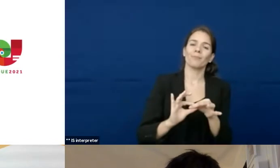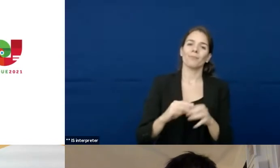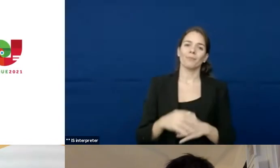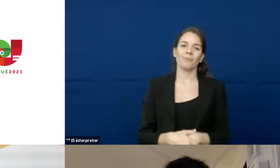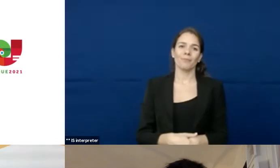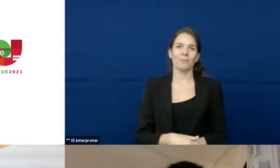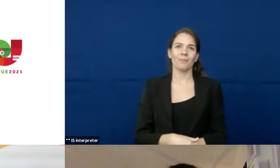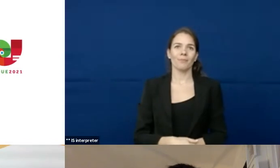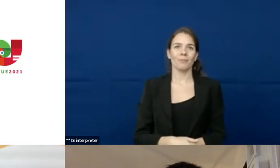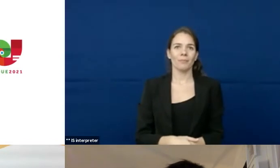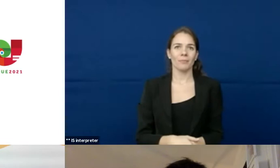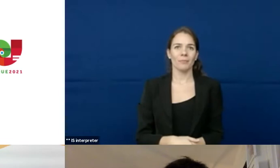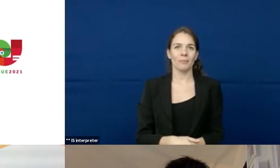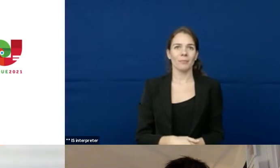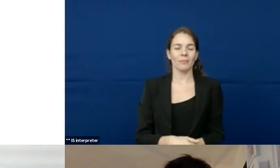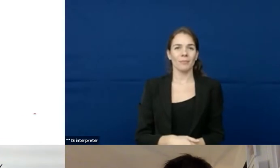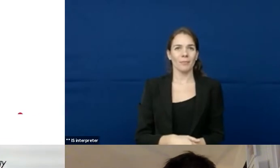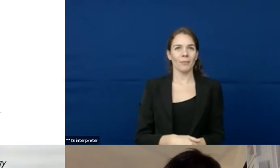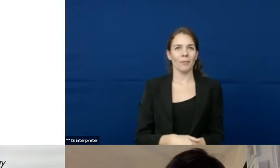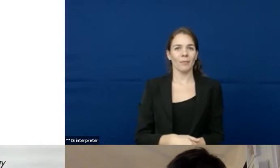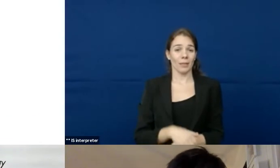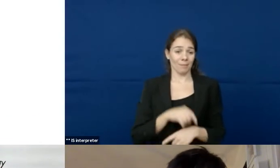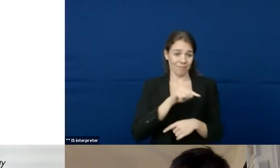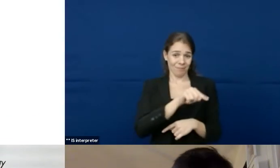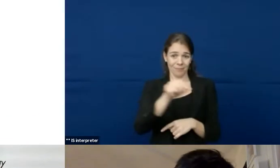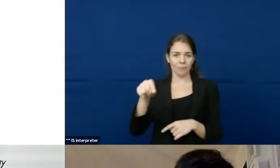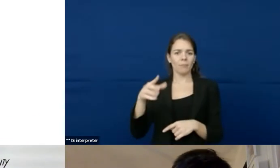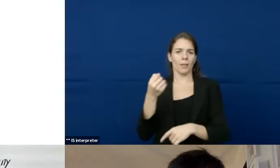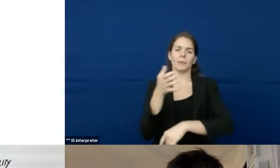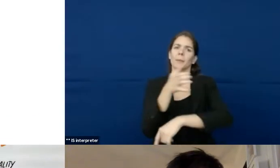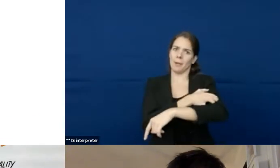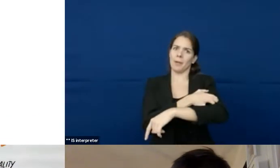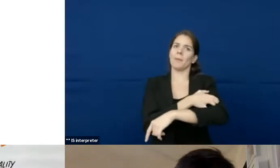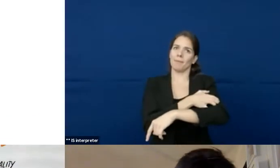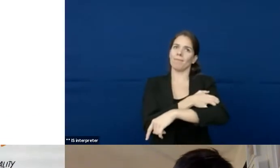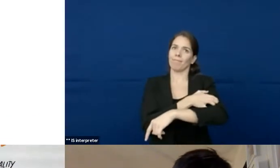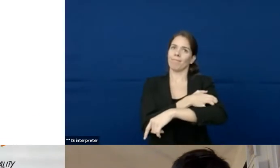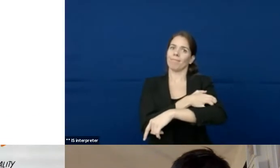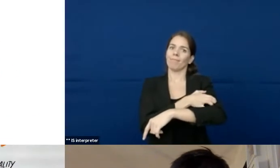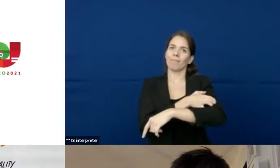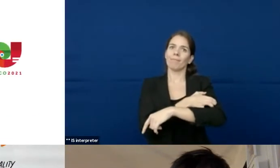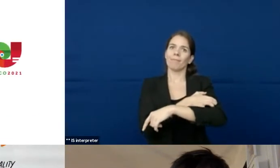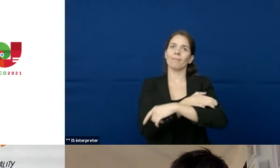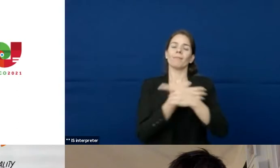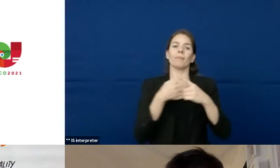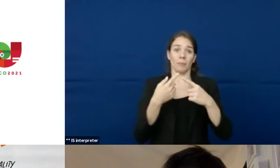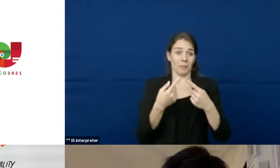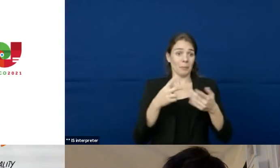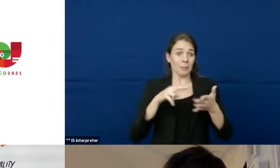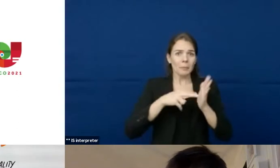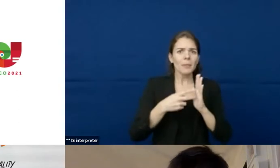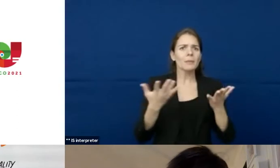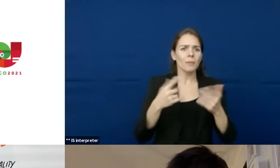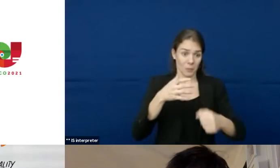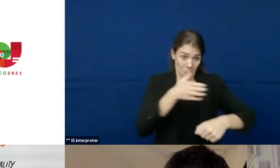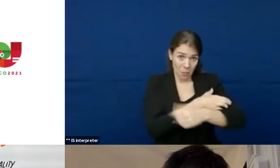this is why I'm really inspired, energized, and really proud of our work in the Action Coalition on Gender-Based Violence, as well